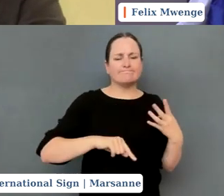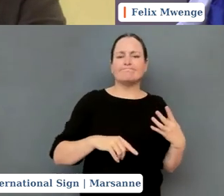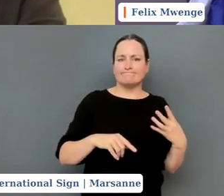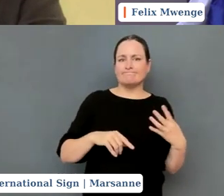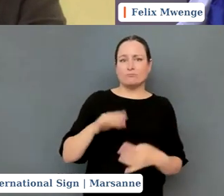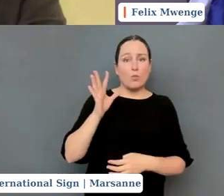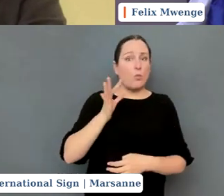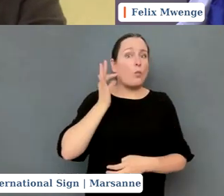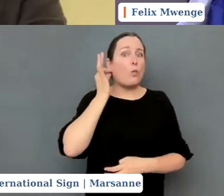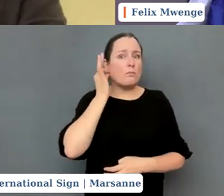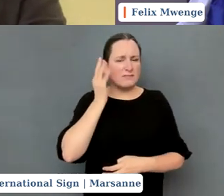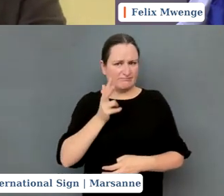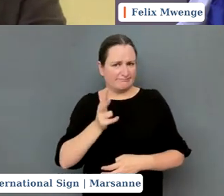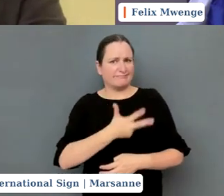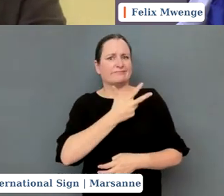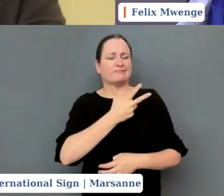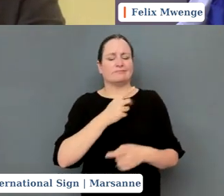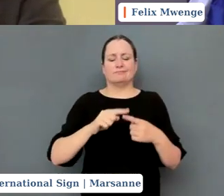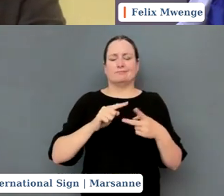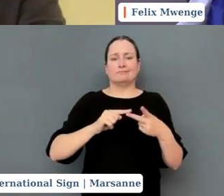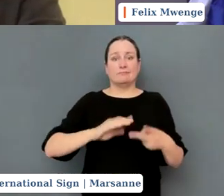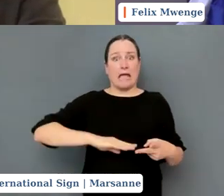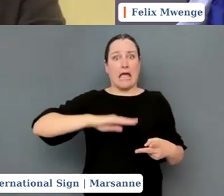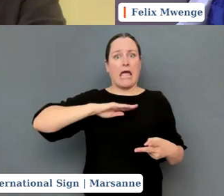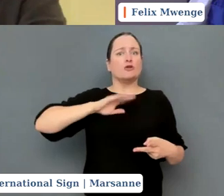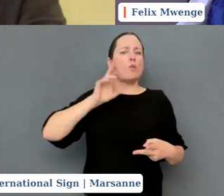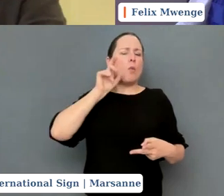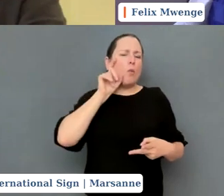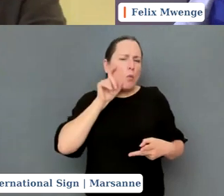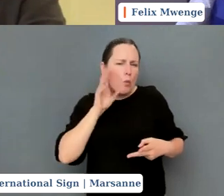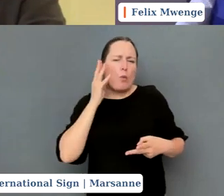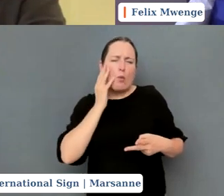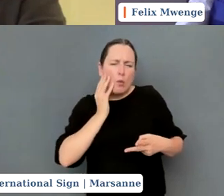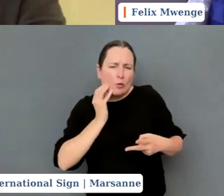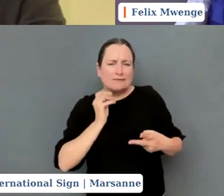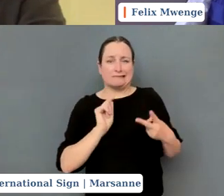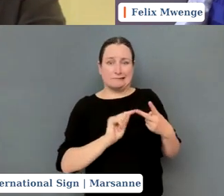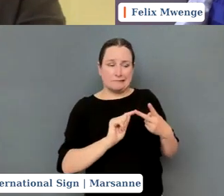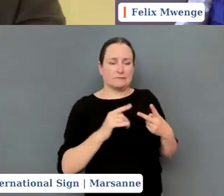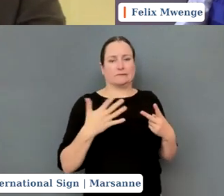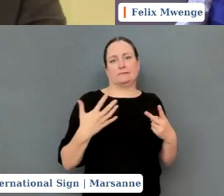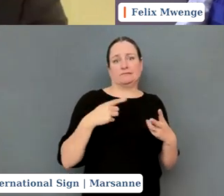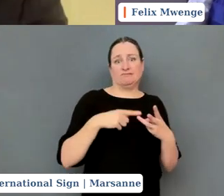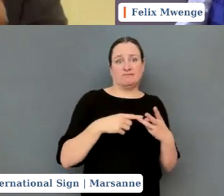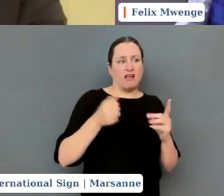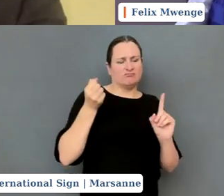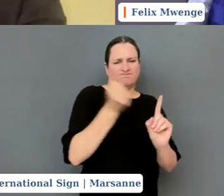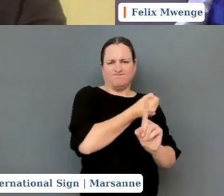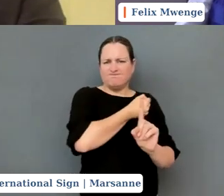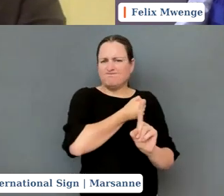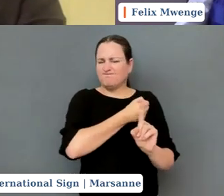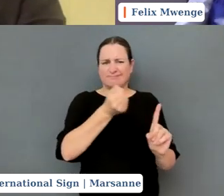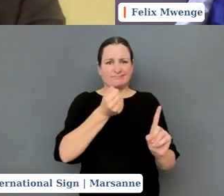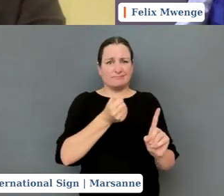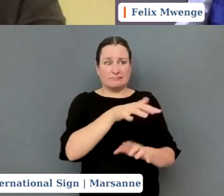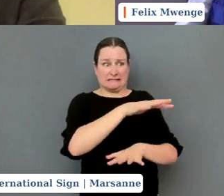of women, elderly women, because sometimes they suffer violence and because they play a